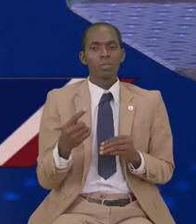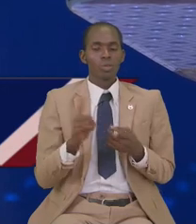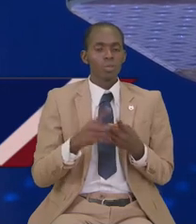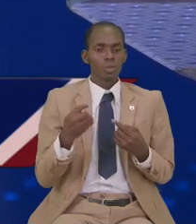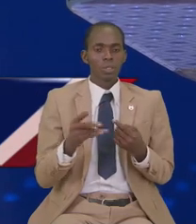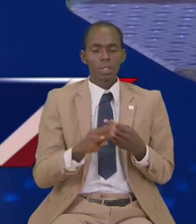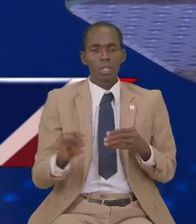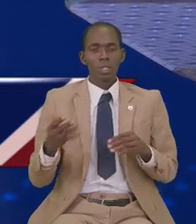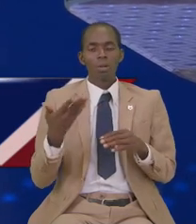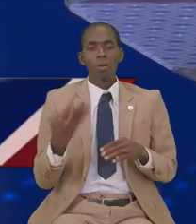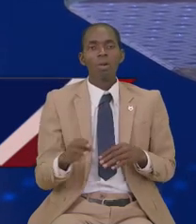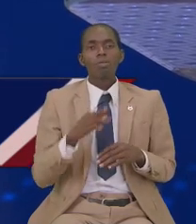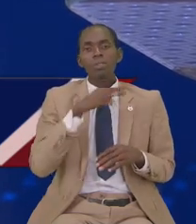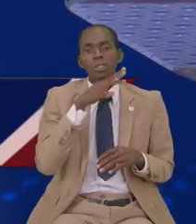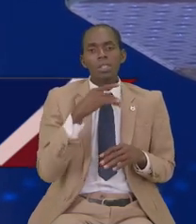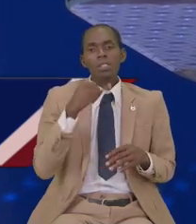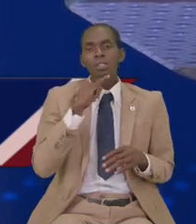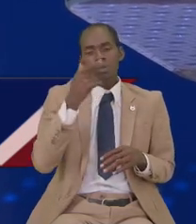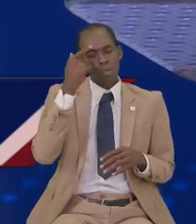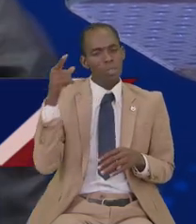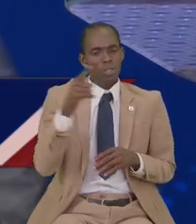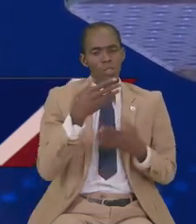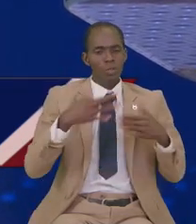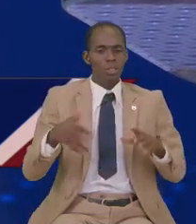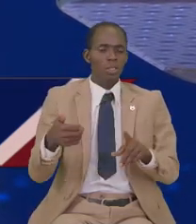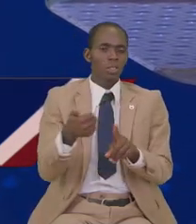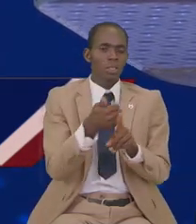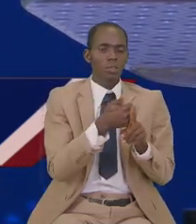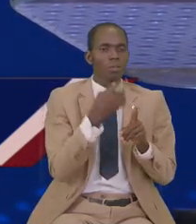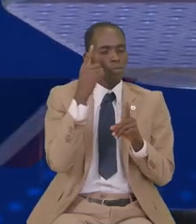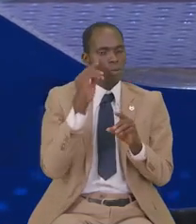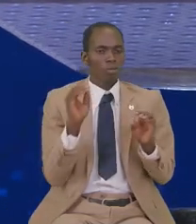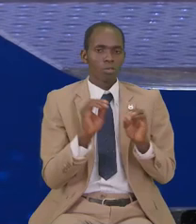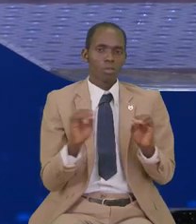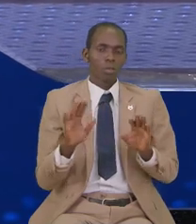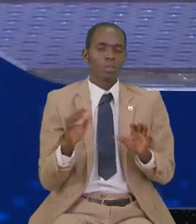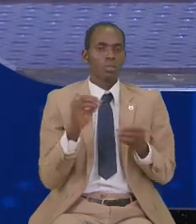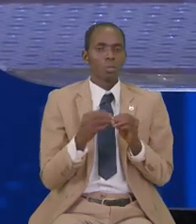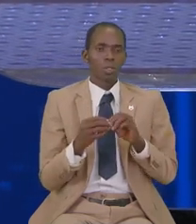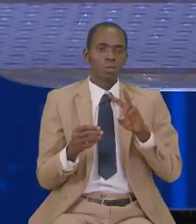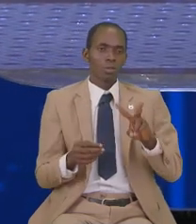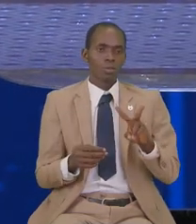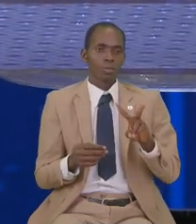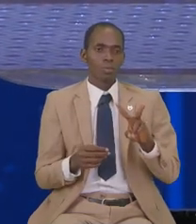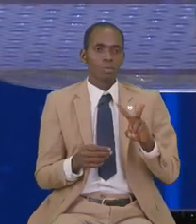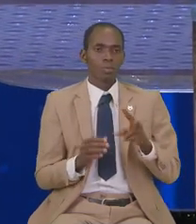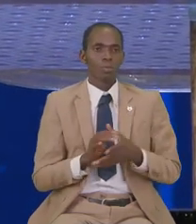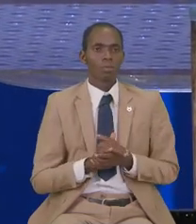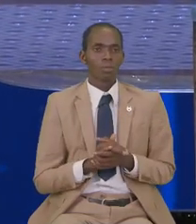they sold themselves for nothing. Let's look at number two here. Number two, we're looking